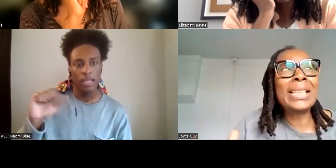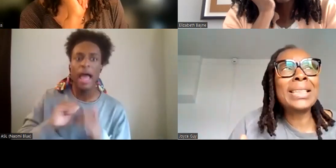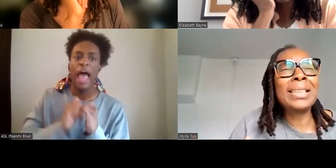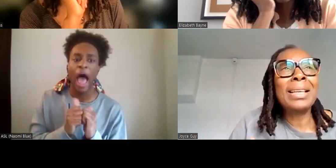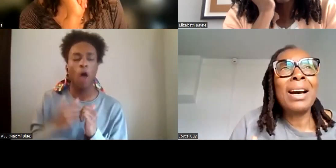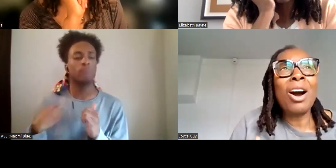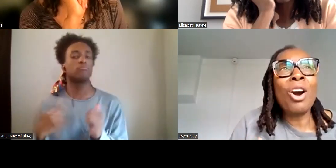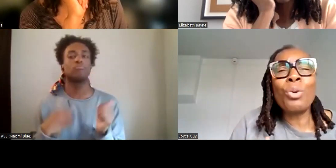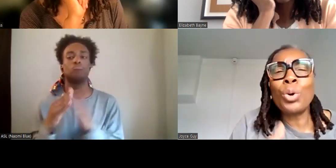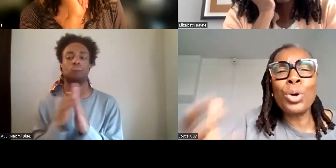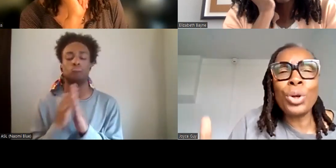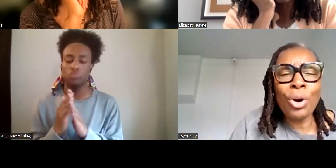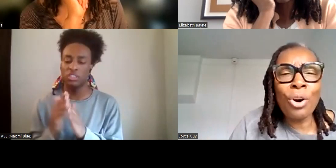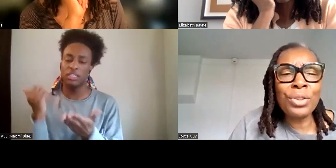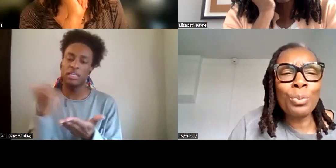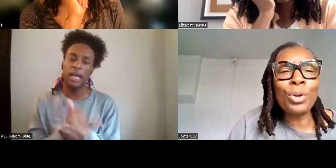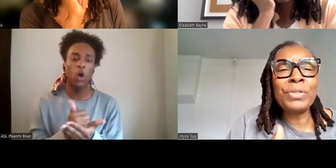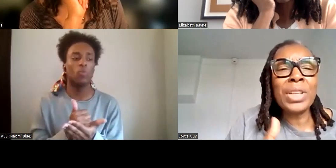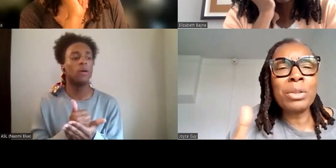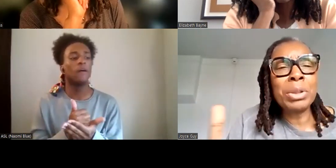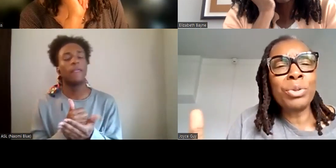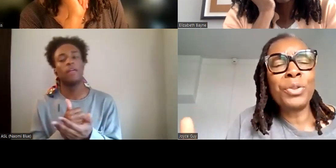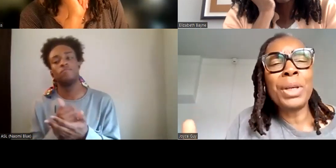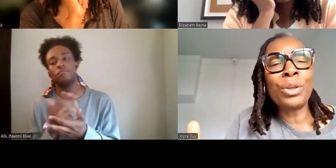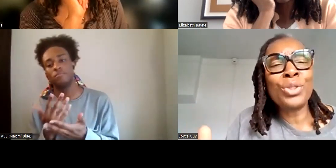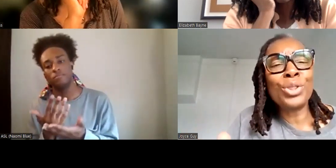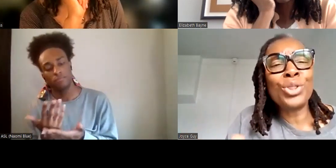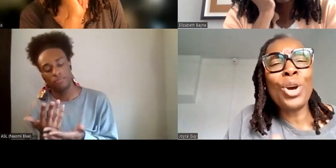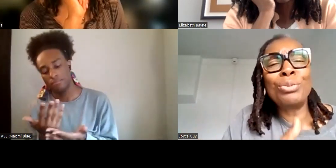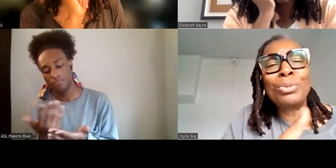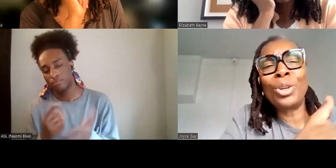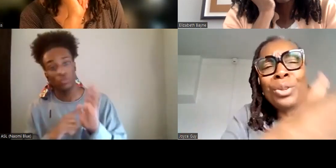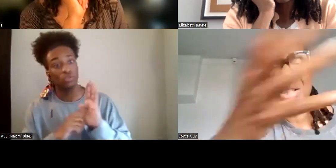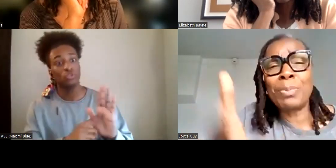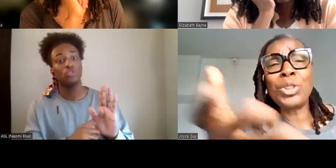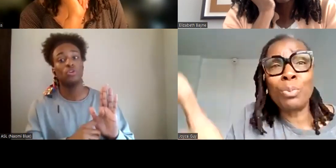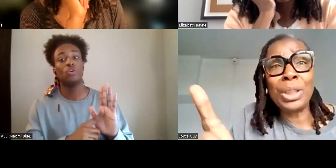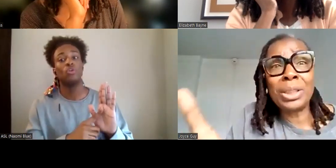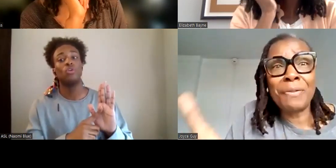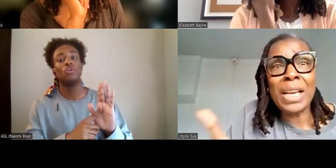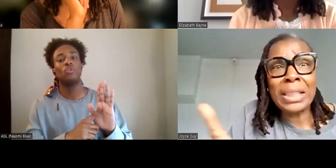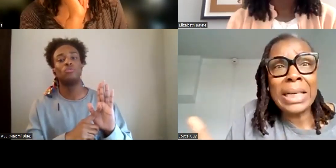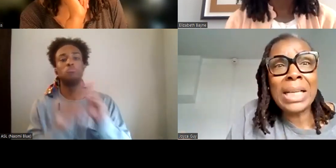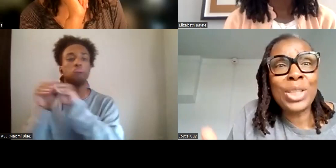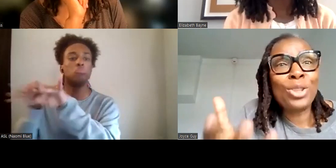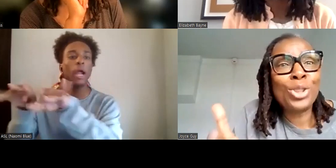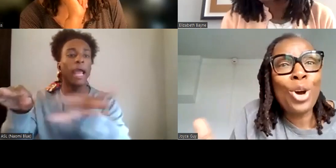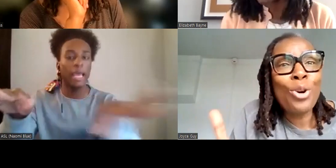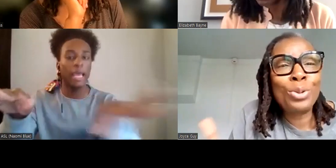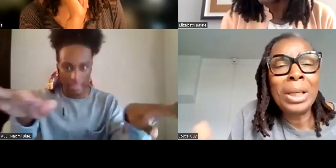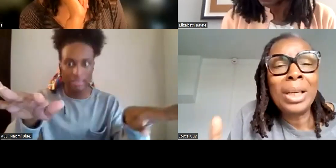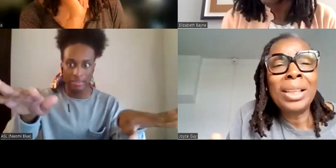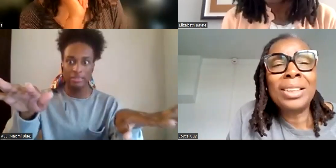facilitate that our work or the work of documentary filmmakers is shown, especially when it's affecting us,